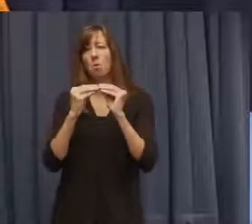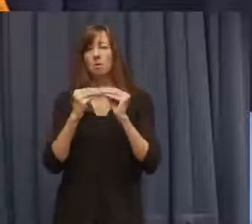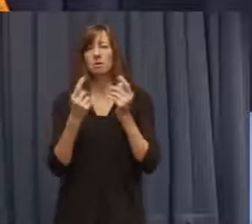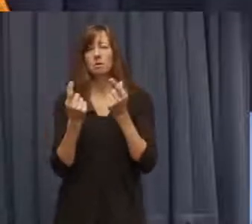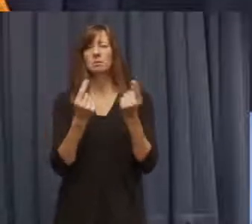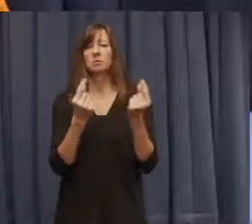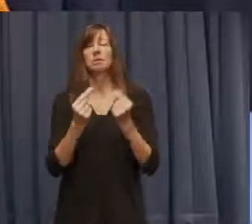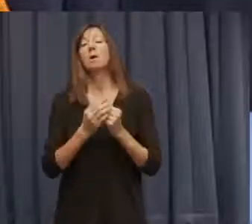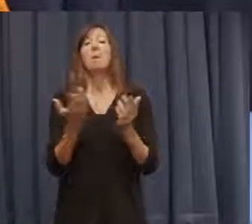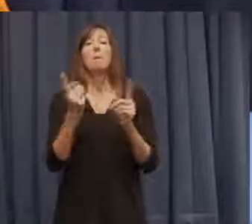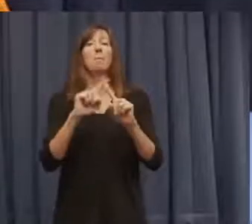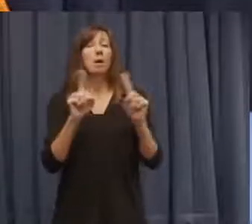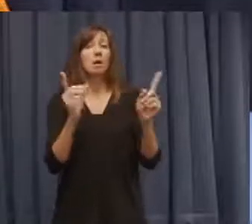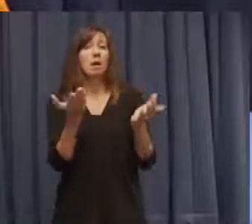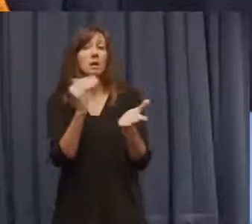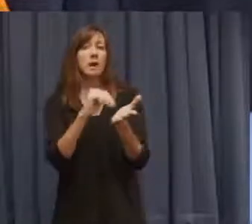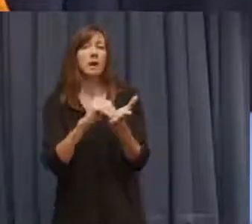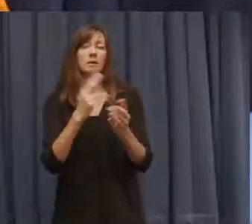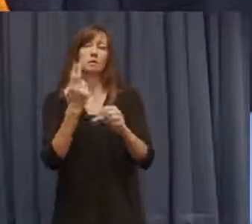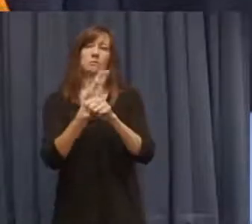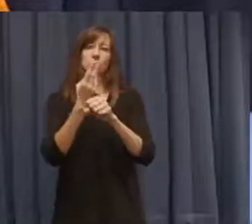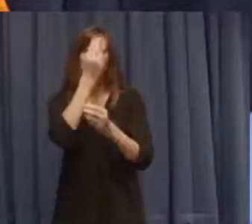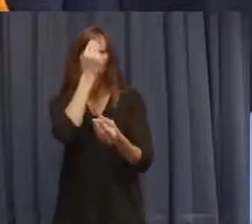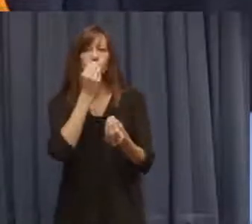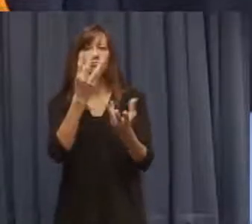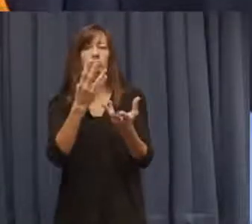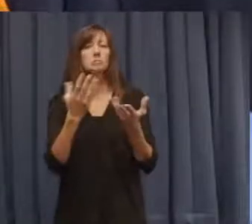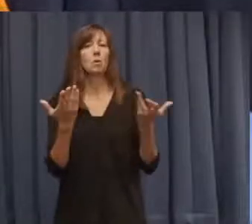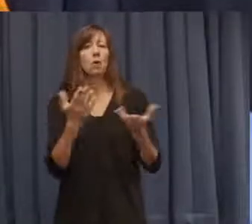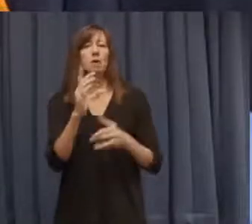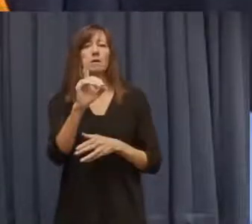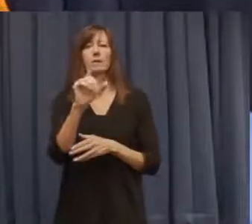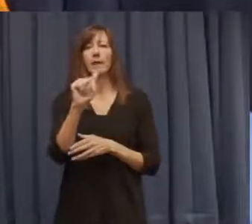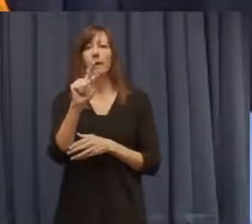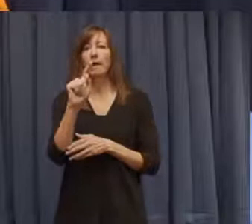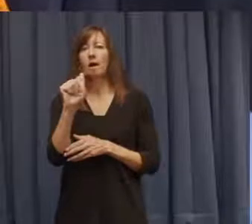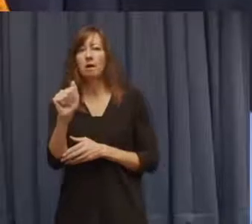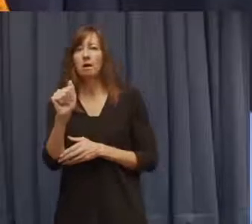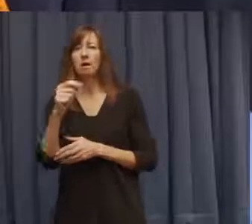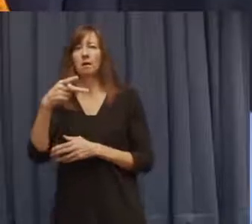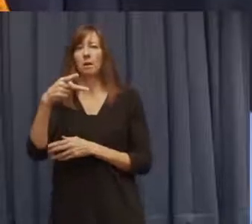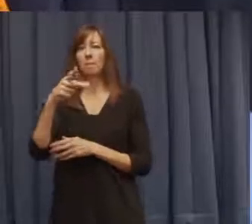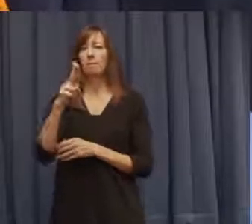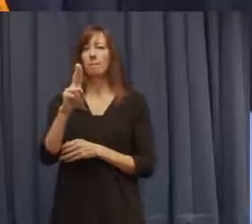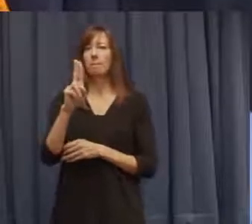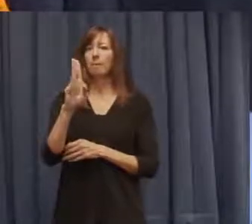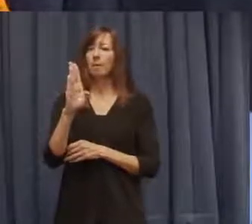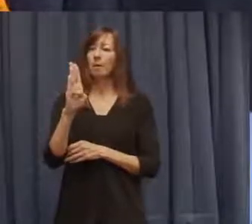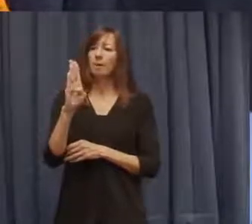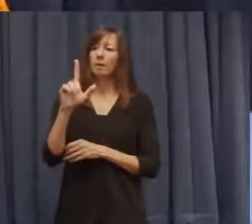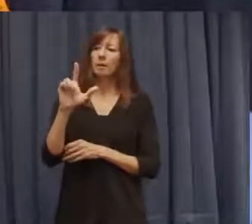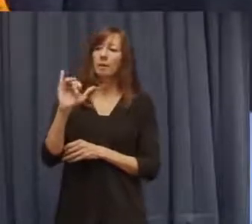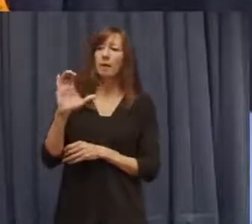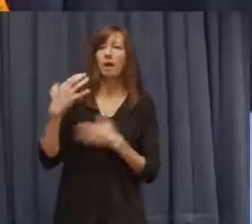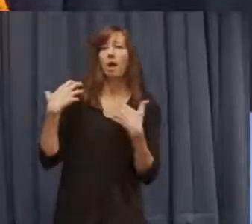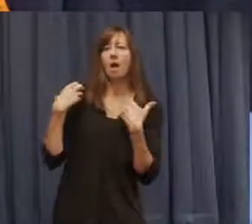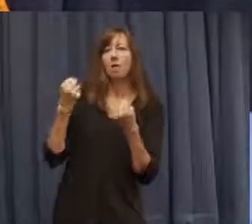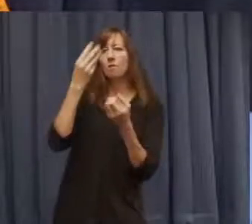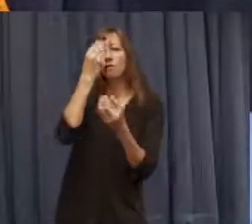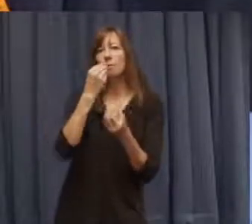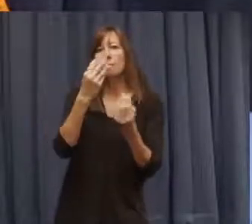I will always use the data and the public health expertise and the science to shape what's happening and how we're going to